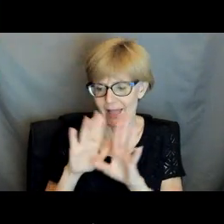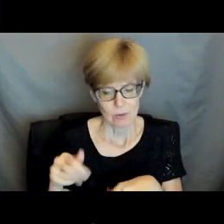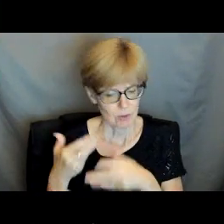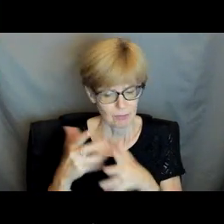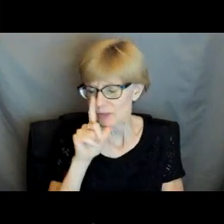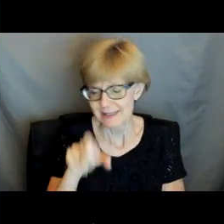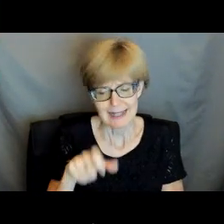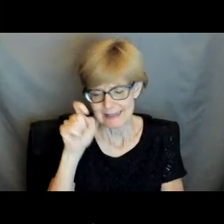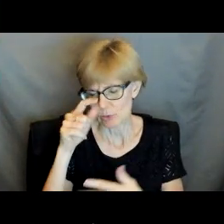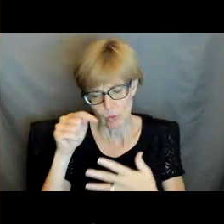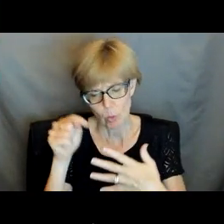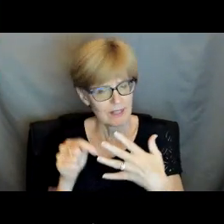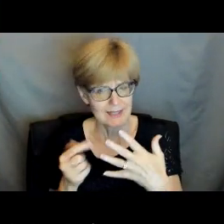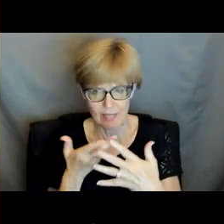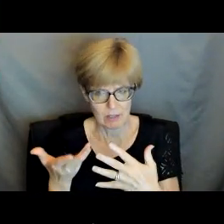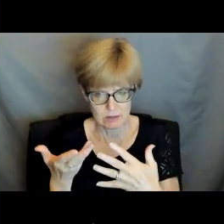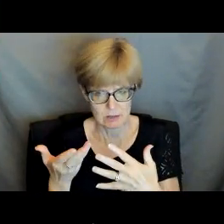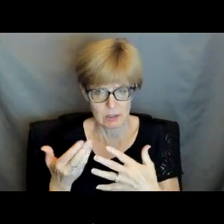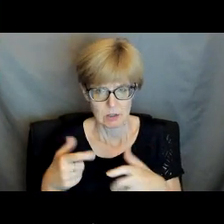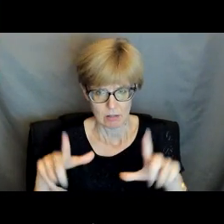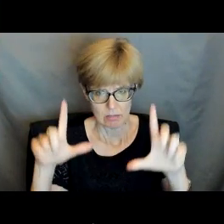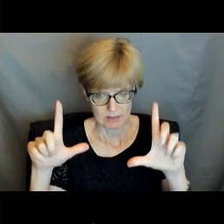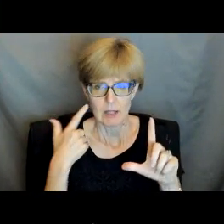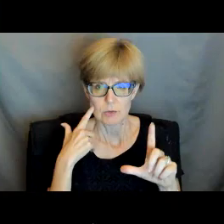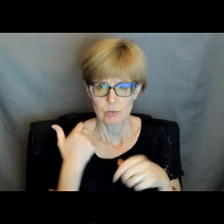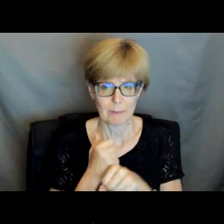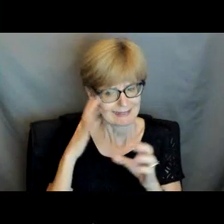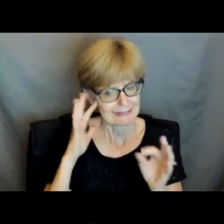specifics in order to make a decision.